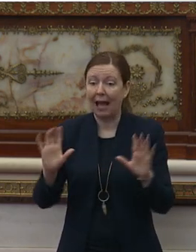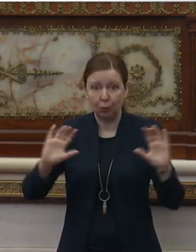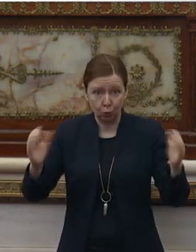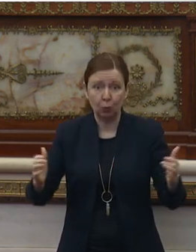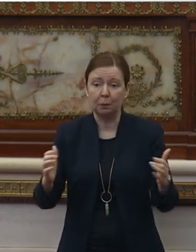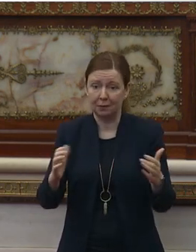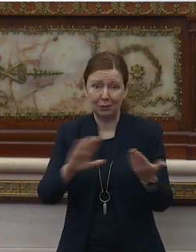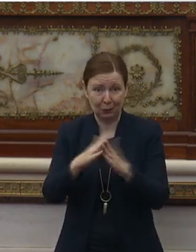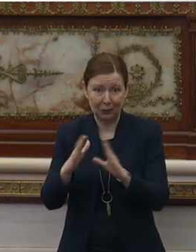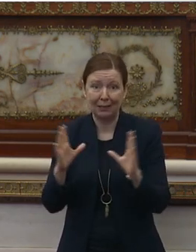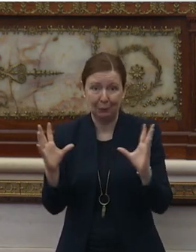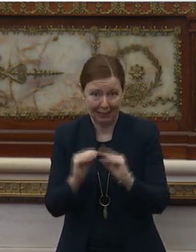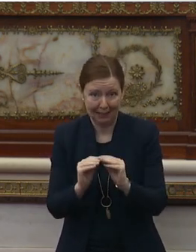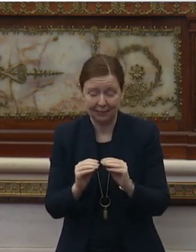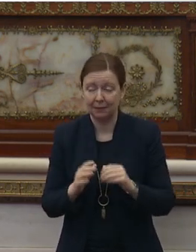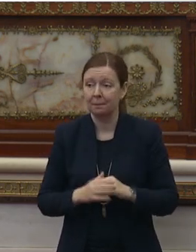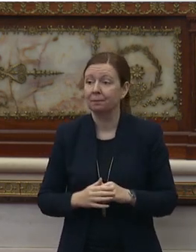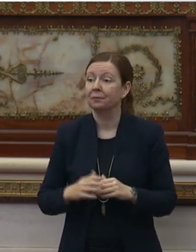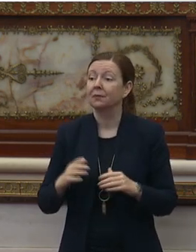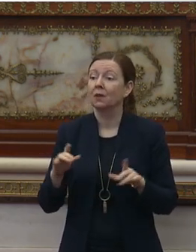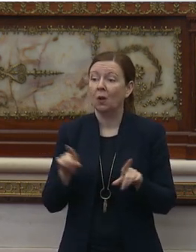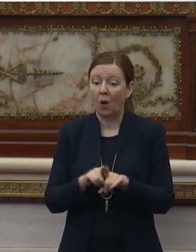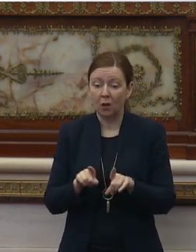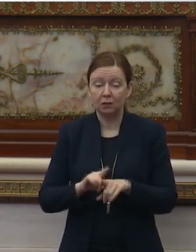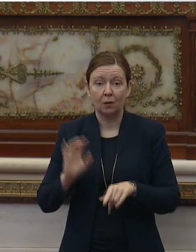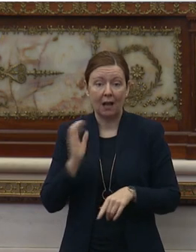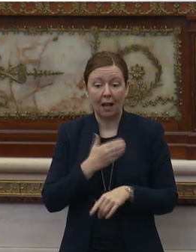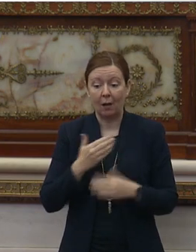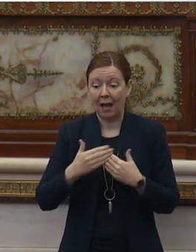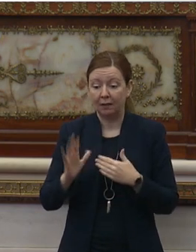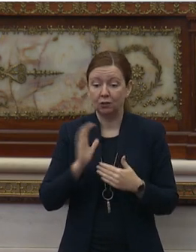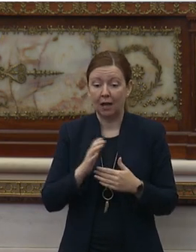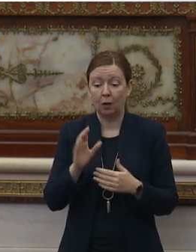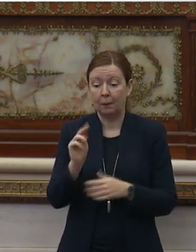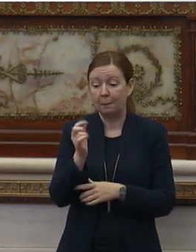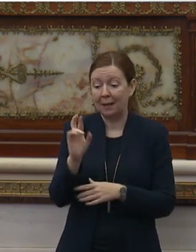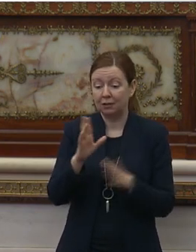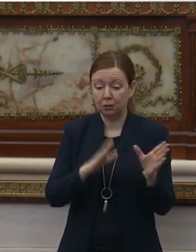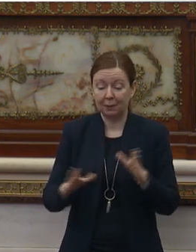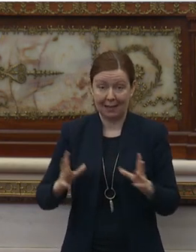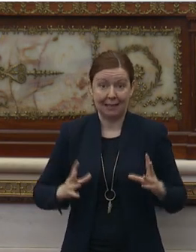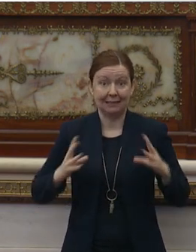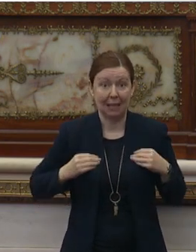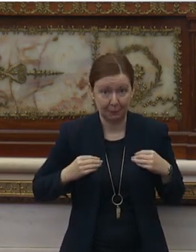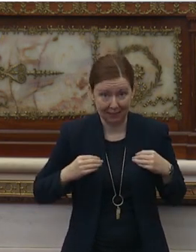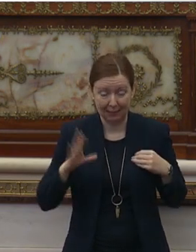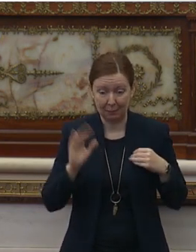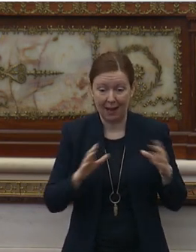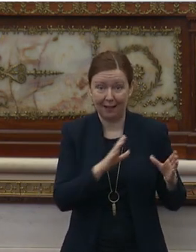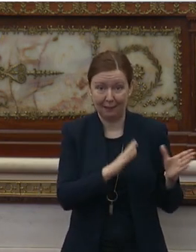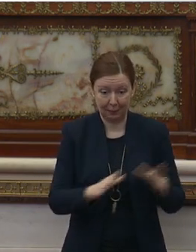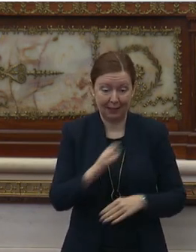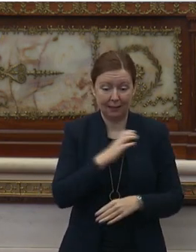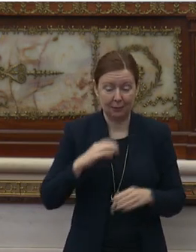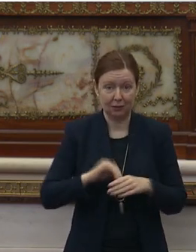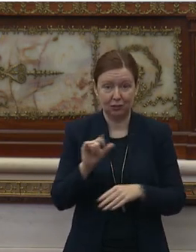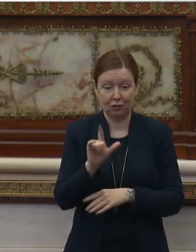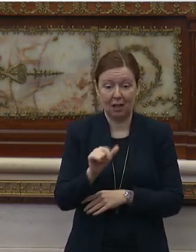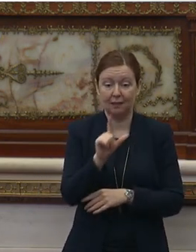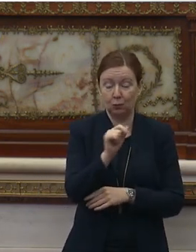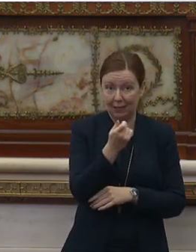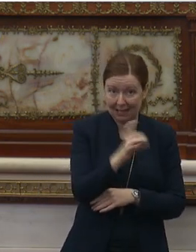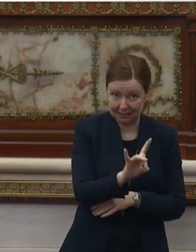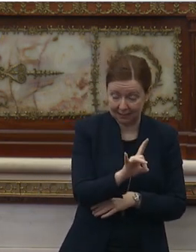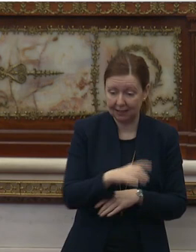meetings. Subsequently, after our master plan was accepted by the Planning Commission in July of